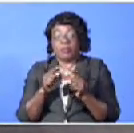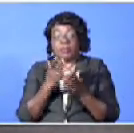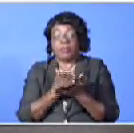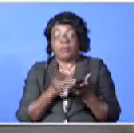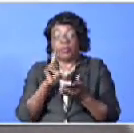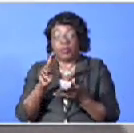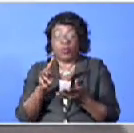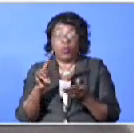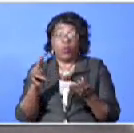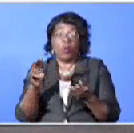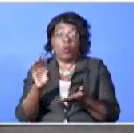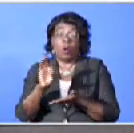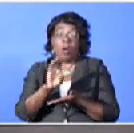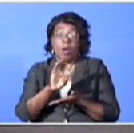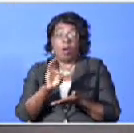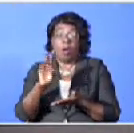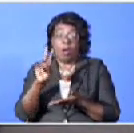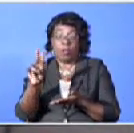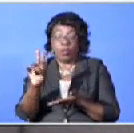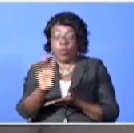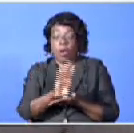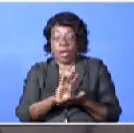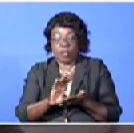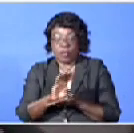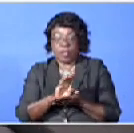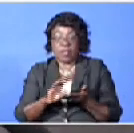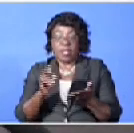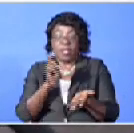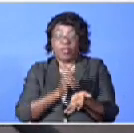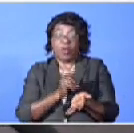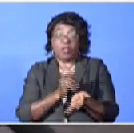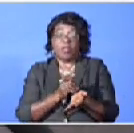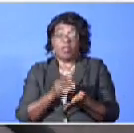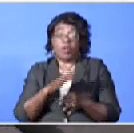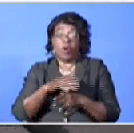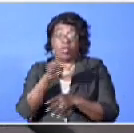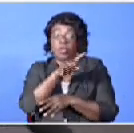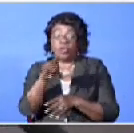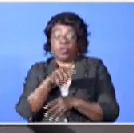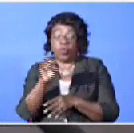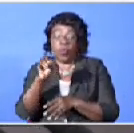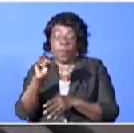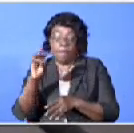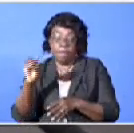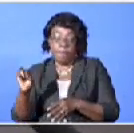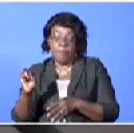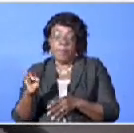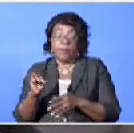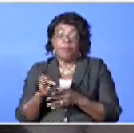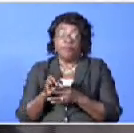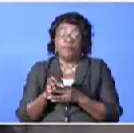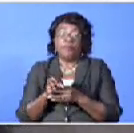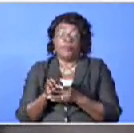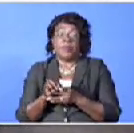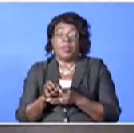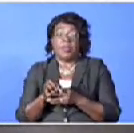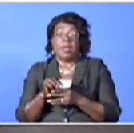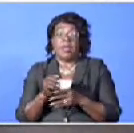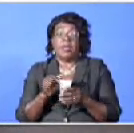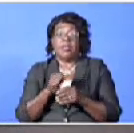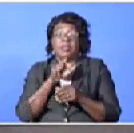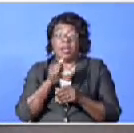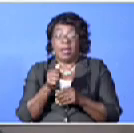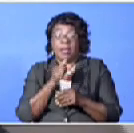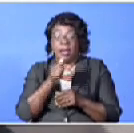280 or so physicians by Zoom. The day before, I met with the physician leadership. I am open,